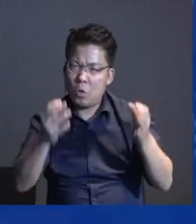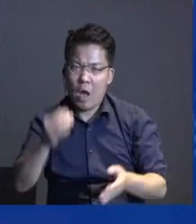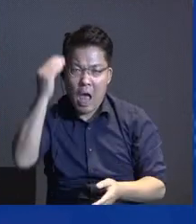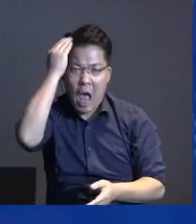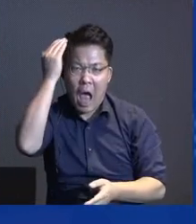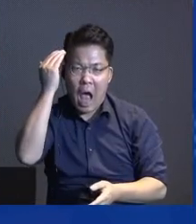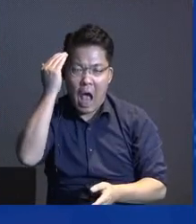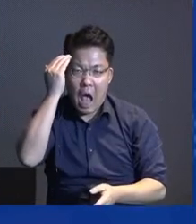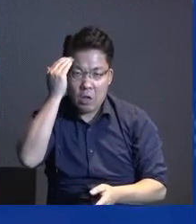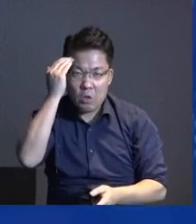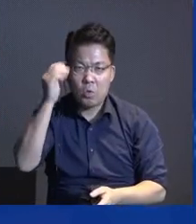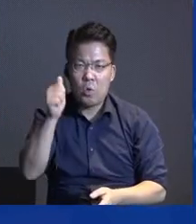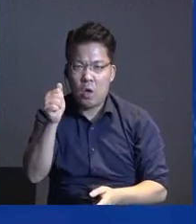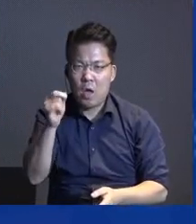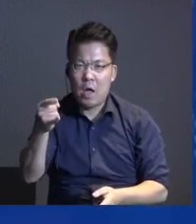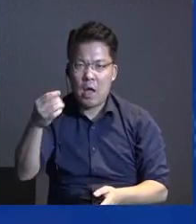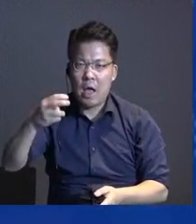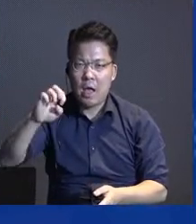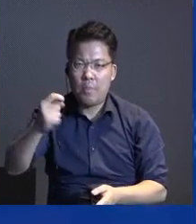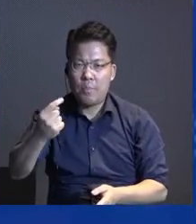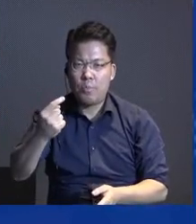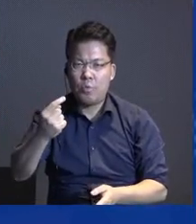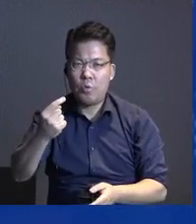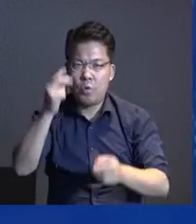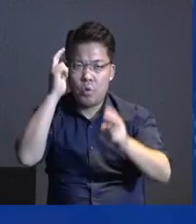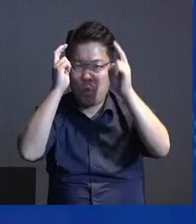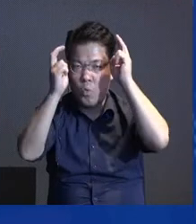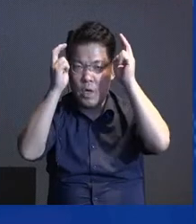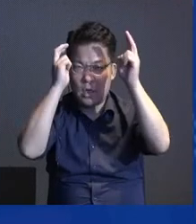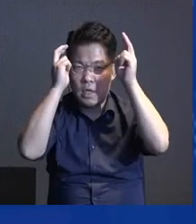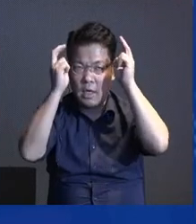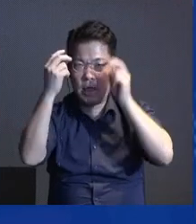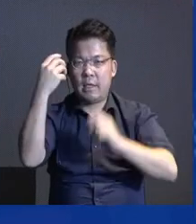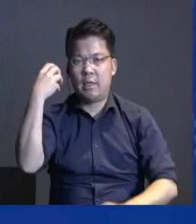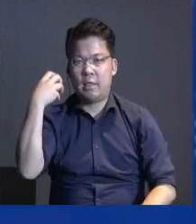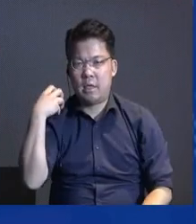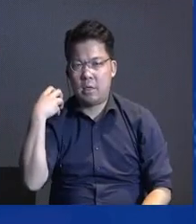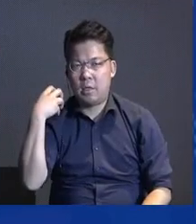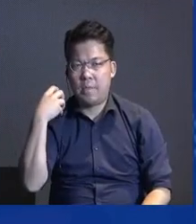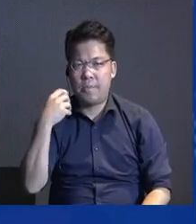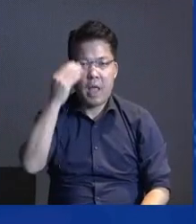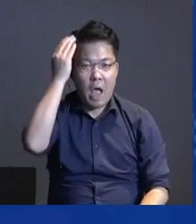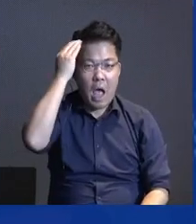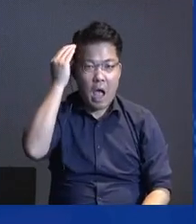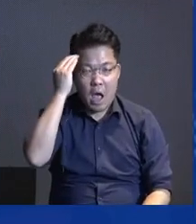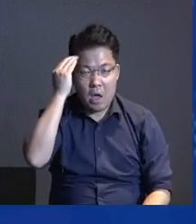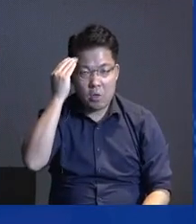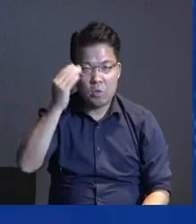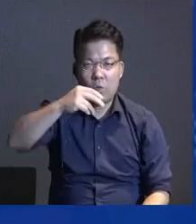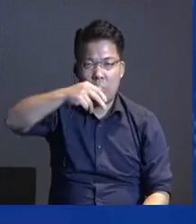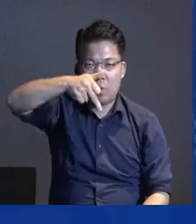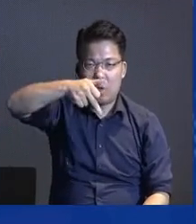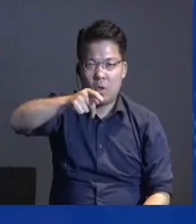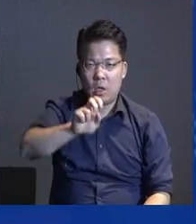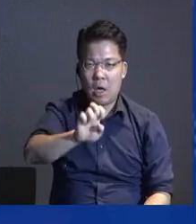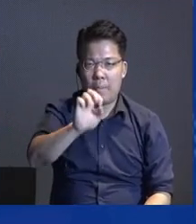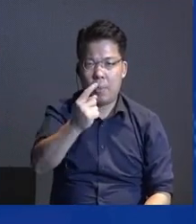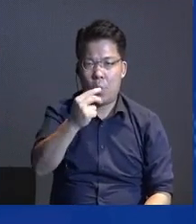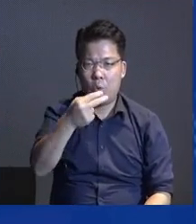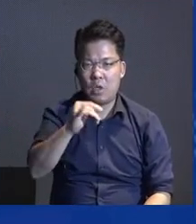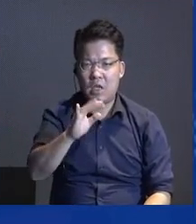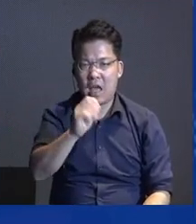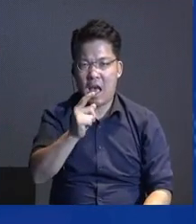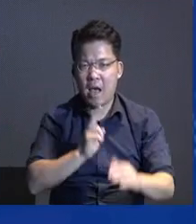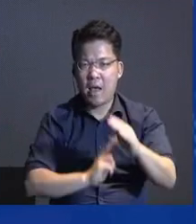older people's associations in Korea, Cambodia, and Vietnam, and Myanmar for the development of